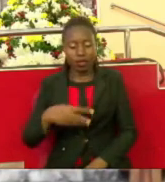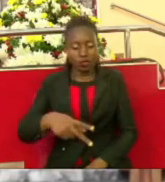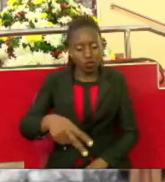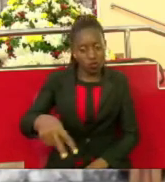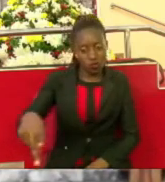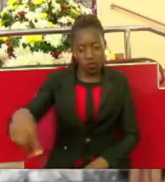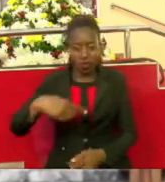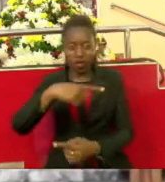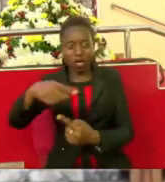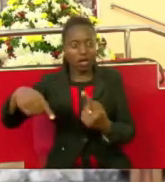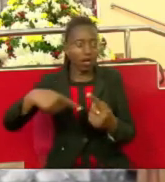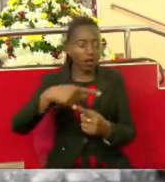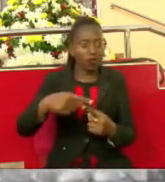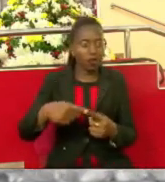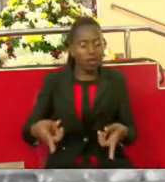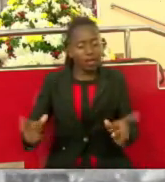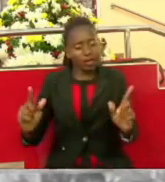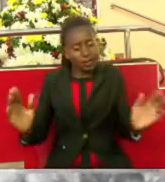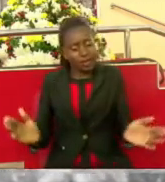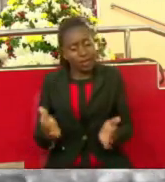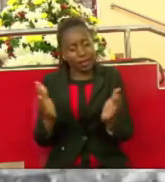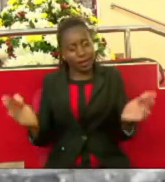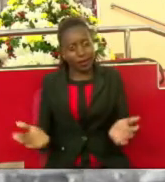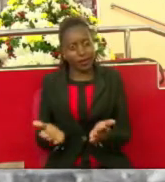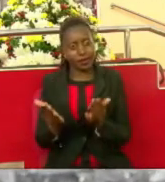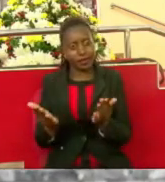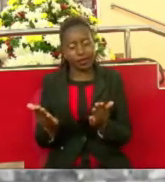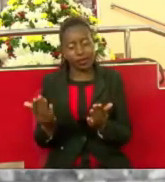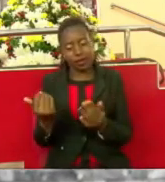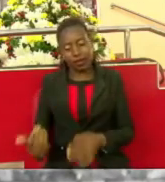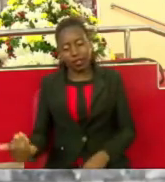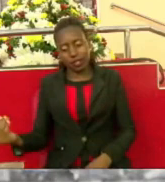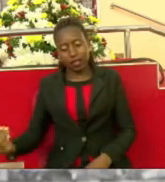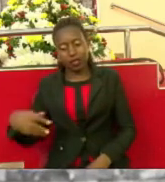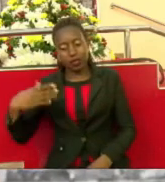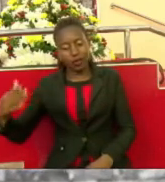let us still encourage them to be near the house of God.